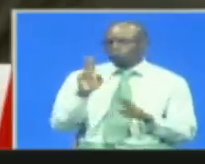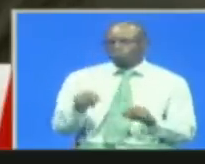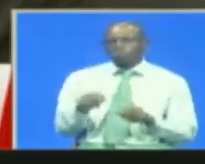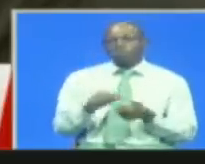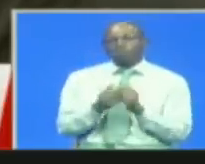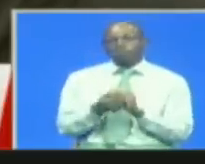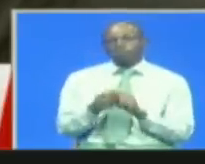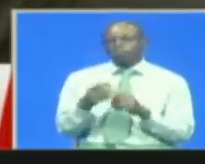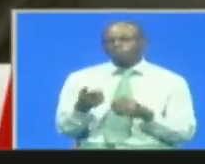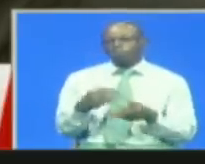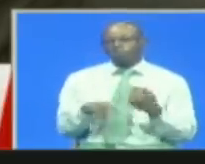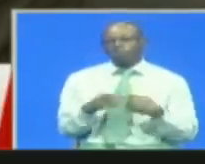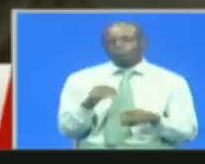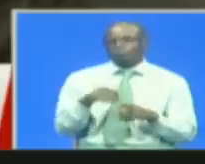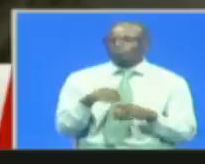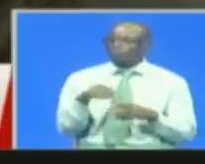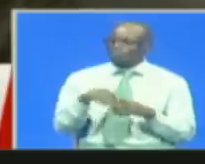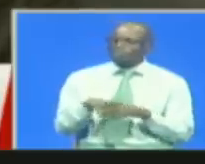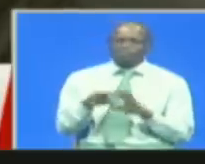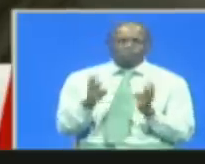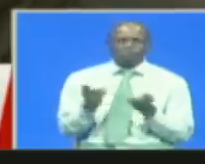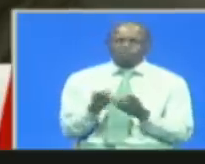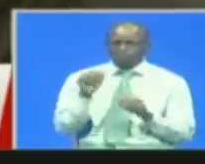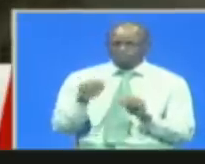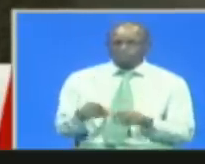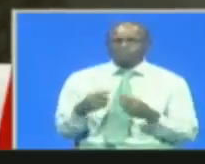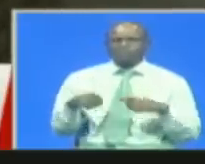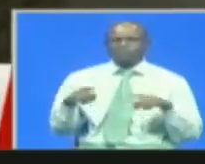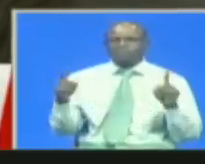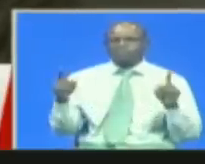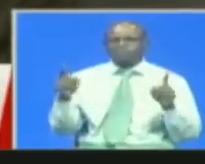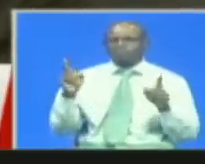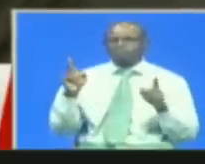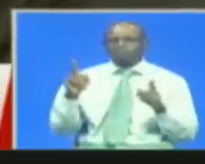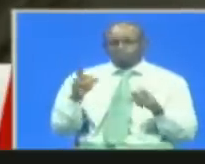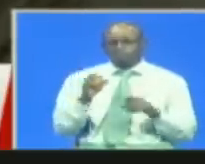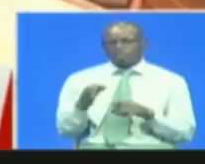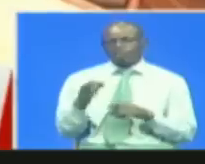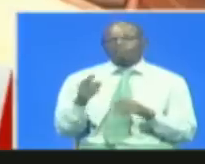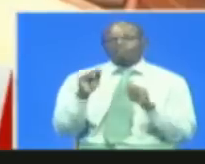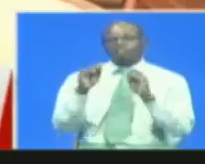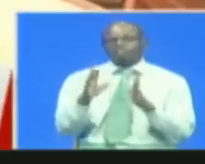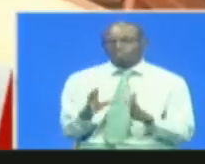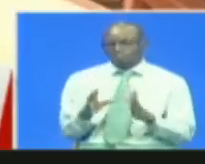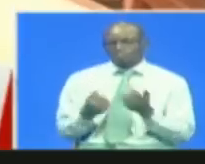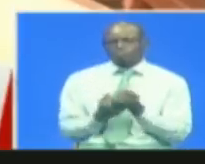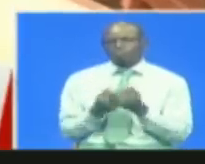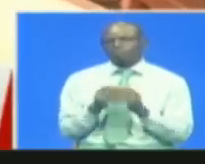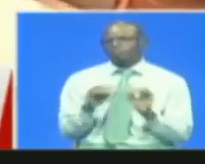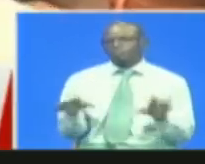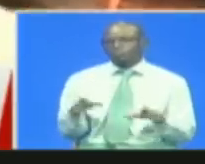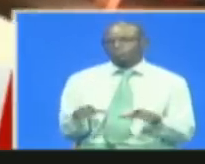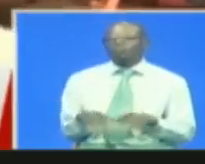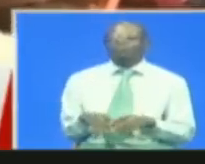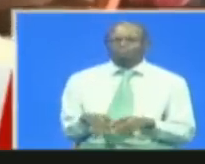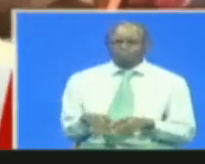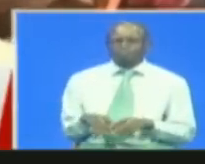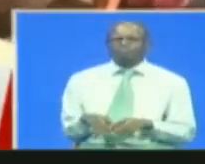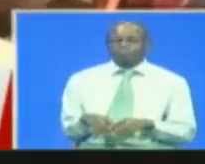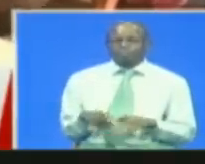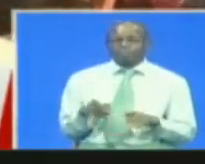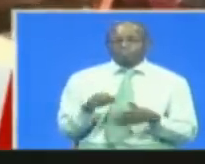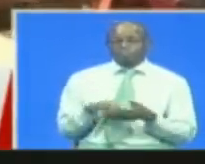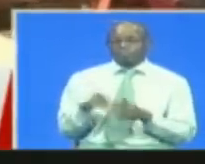or review anywhere in the world can succeed if teachers are not on board. NAT says the country is not ready